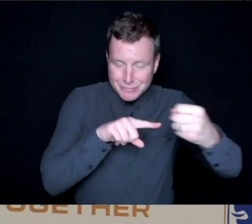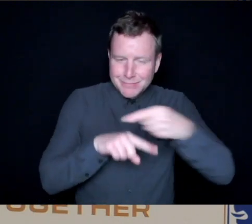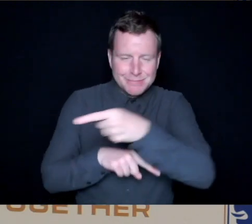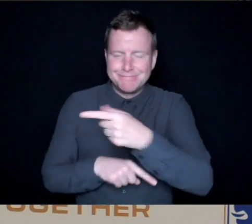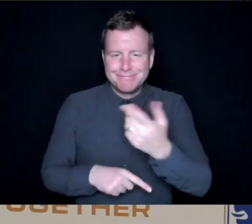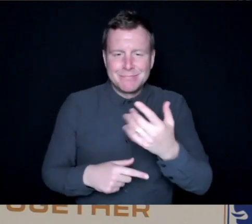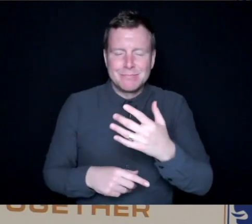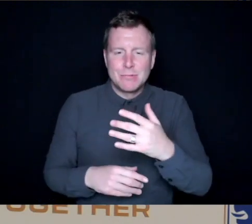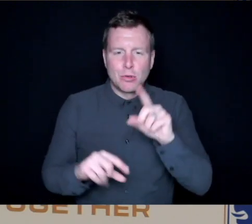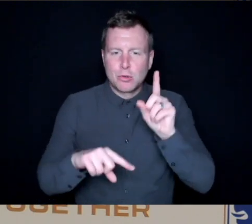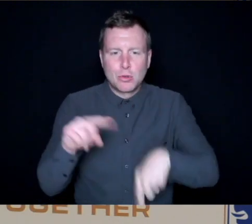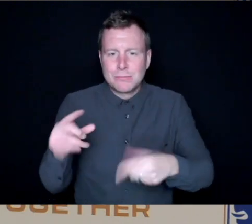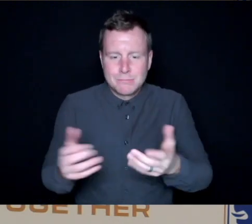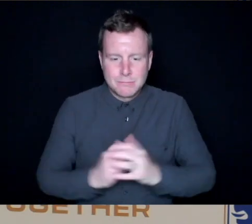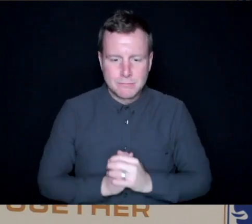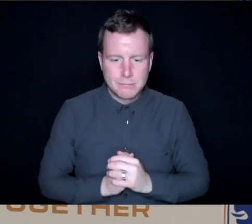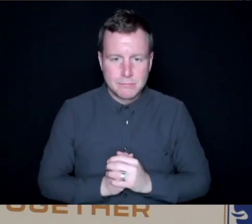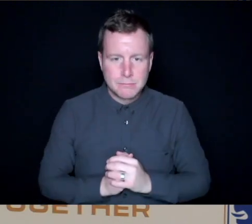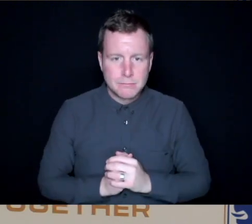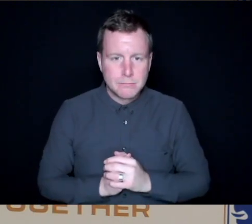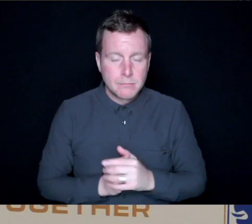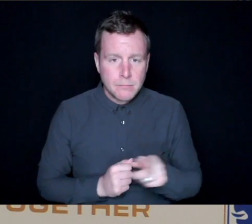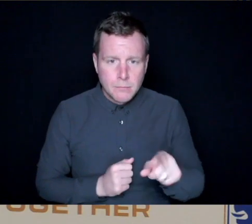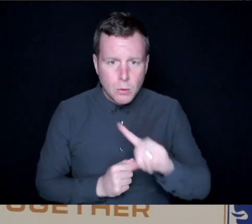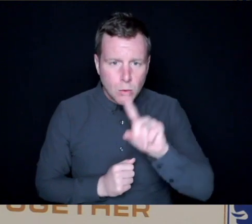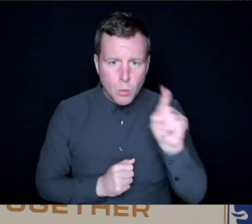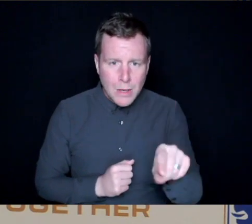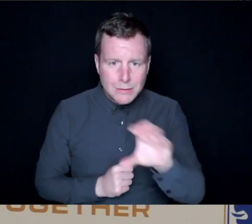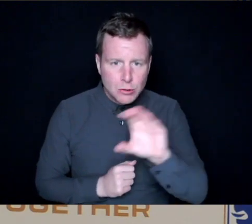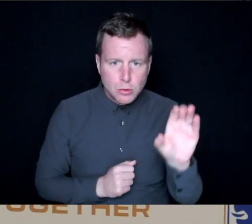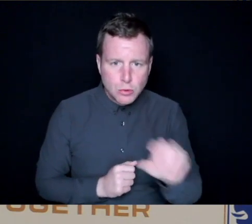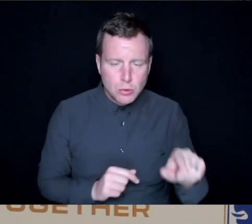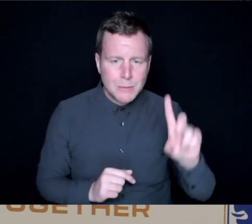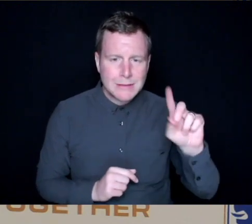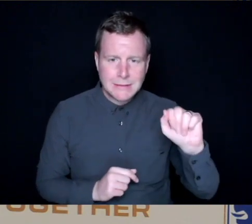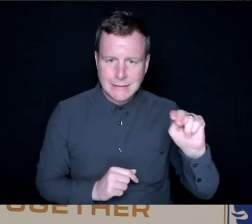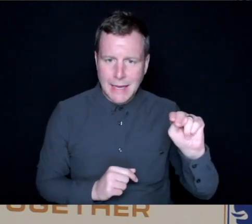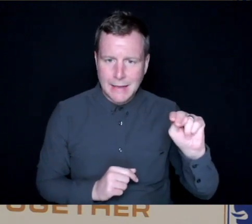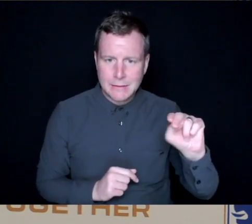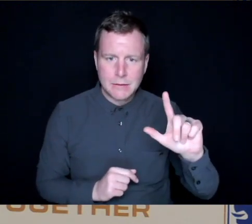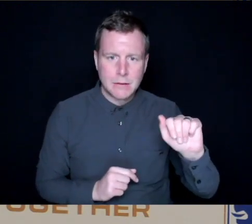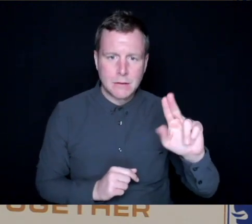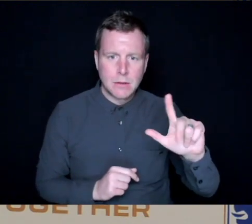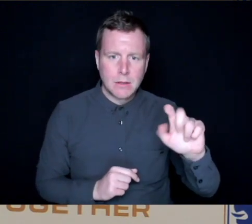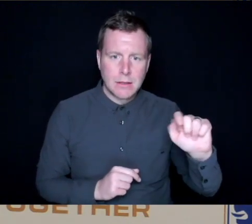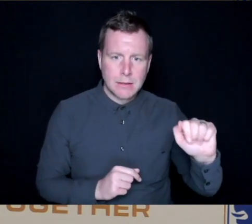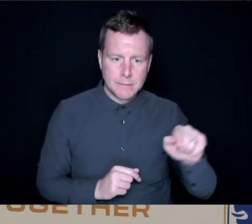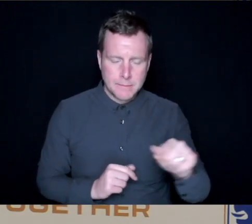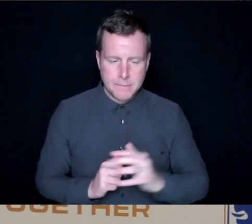that. Thanks, Jeff. And then we have a question on Zoom, so Dan, you can go ahead.